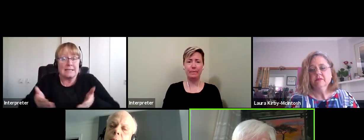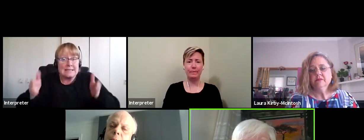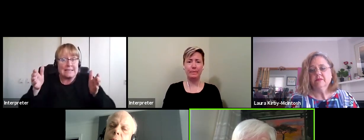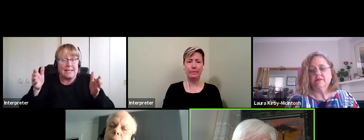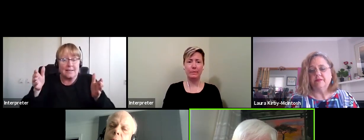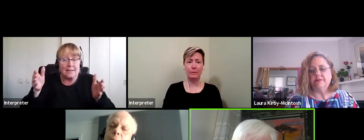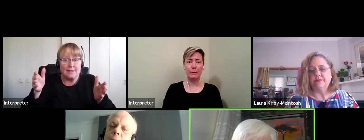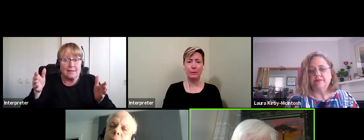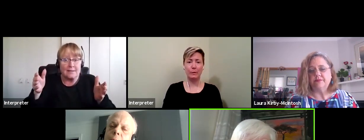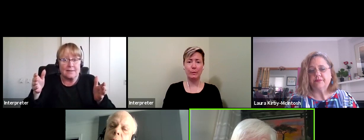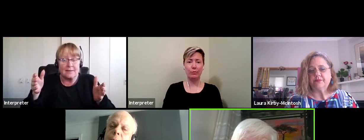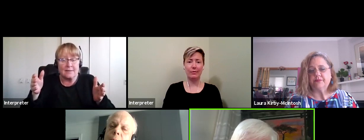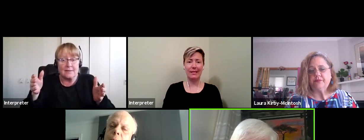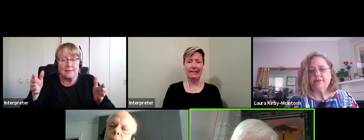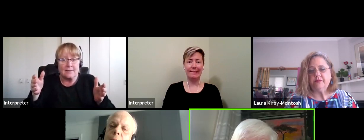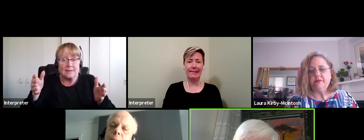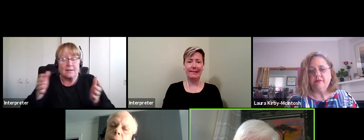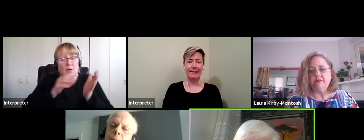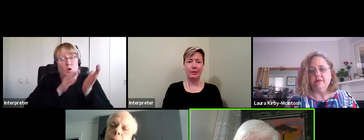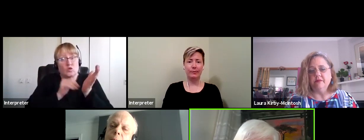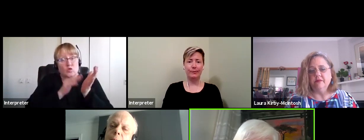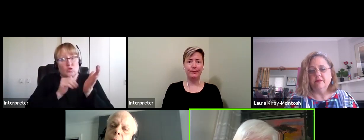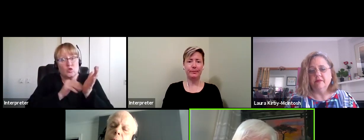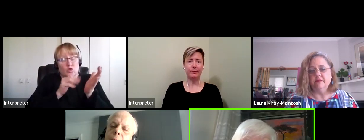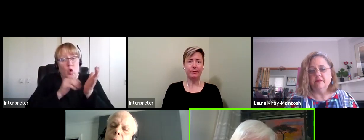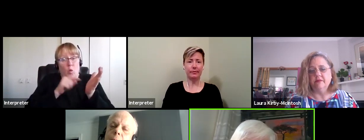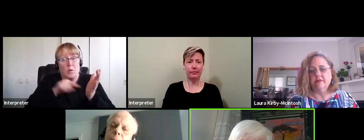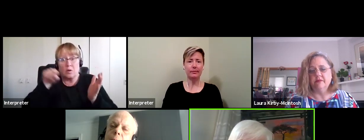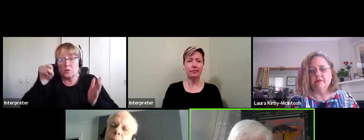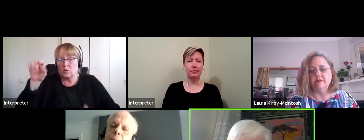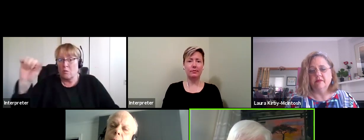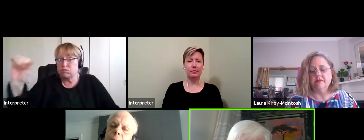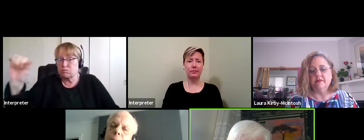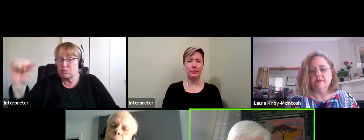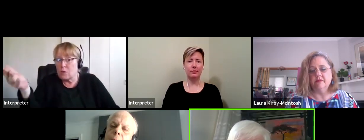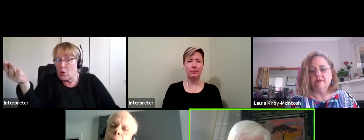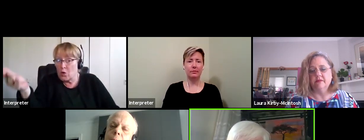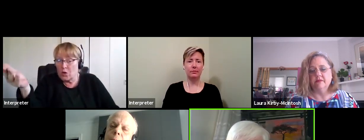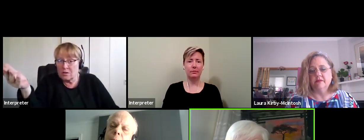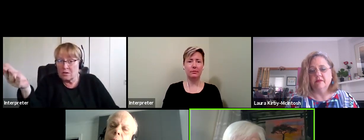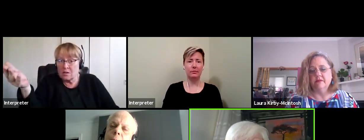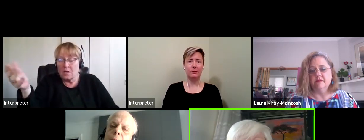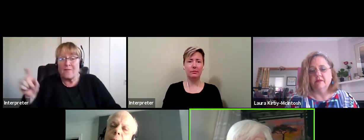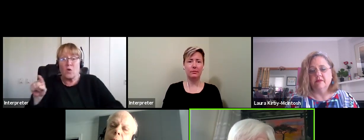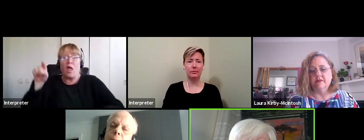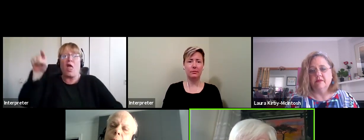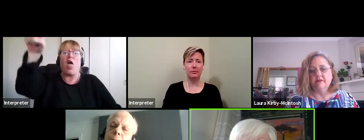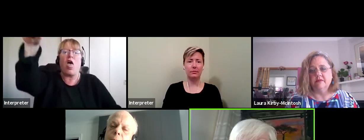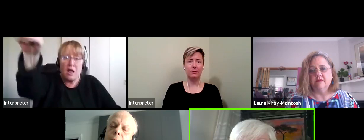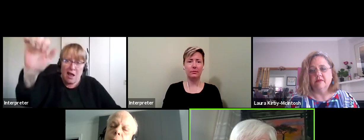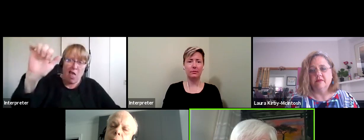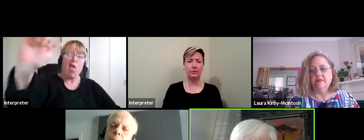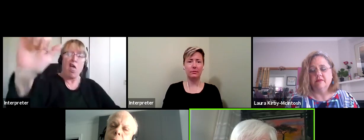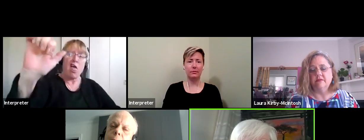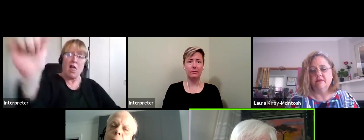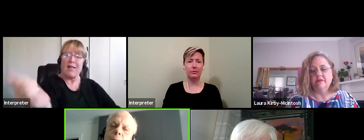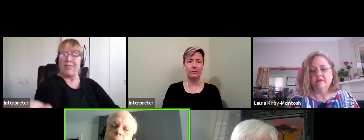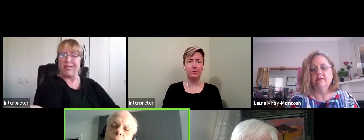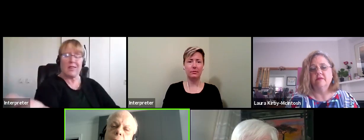the soap dispenser is on the side wall and not on the back wall where you have to reach all the way over the sink to get to